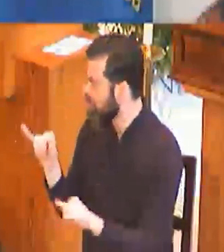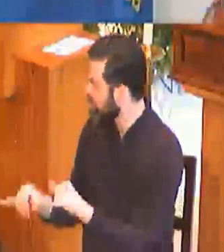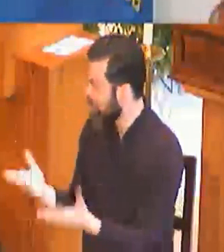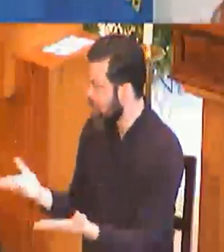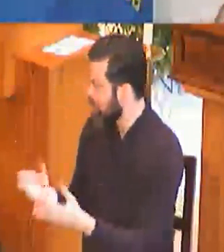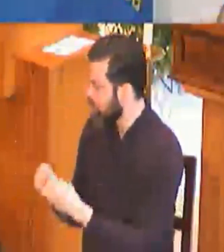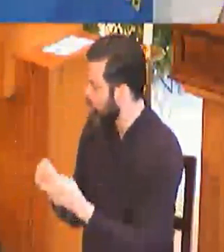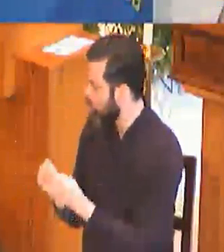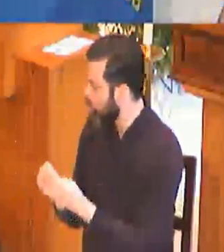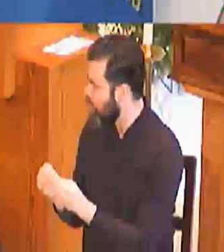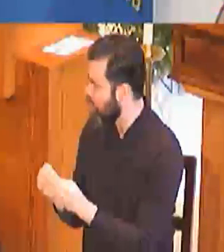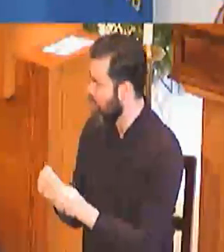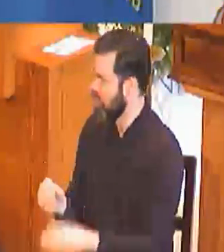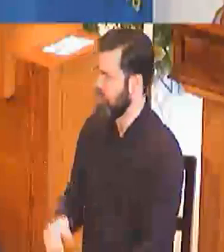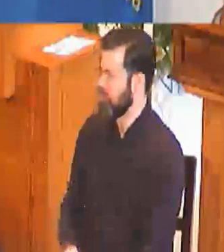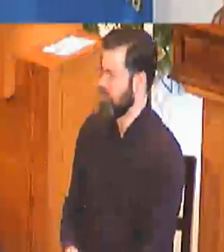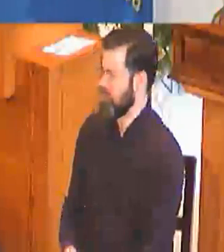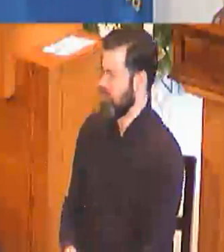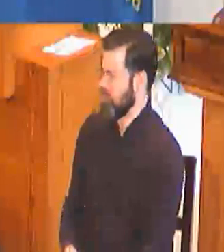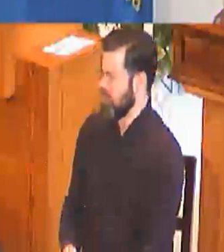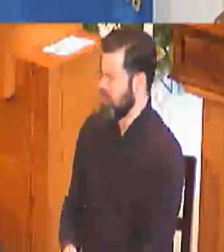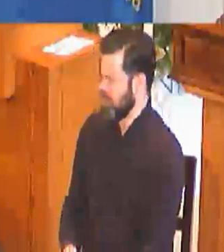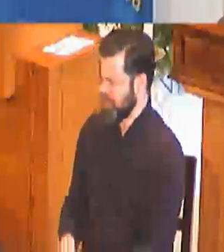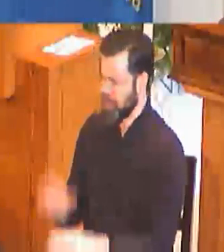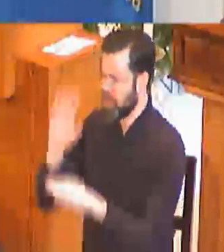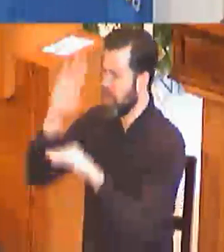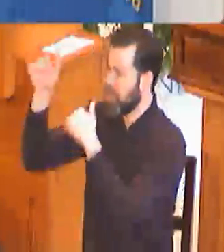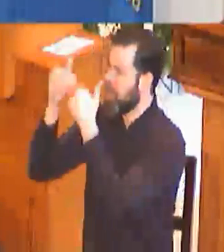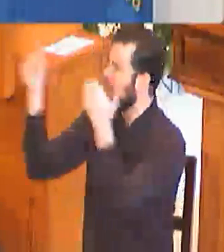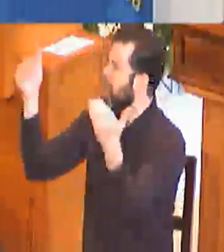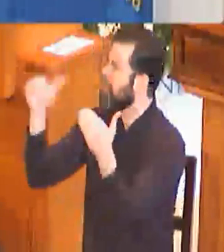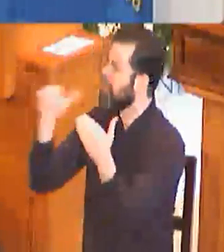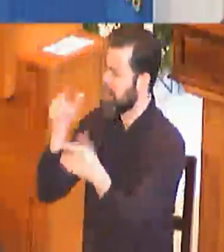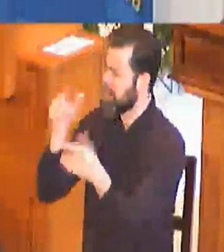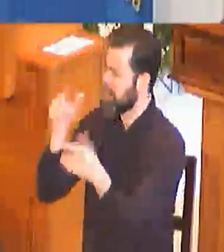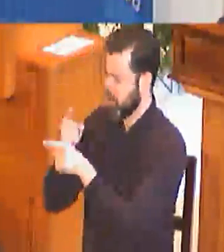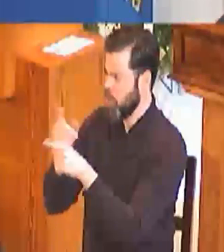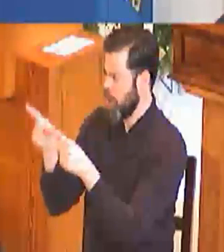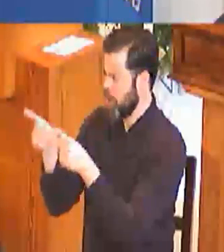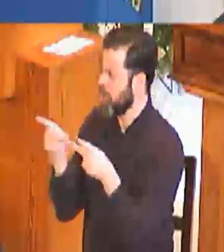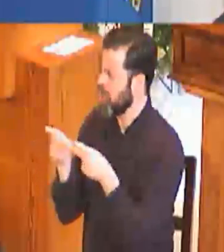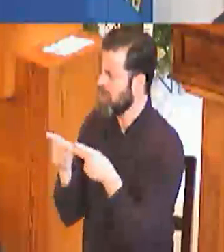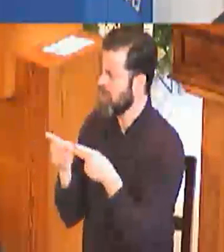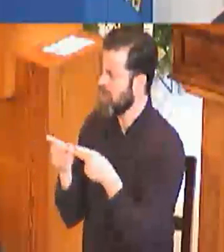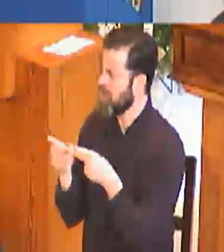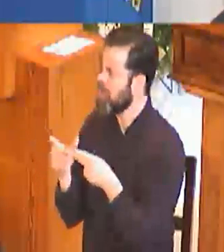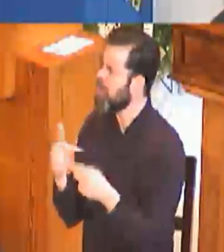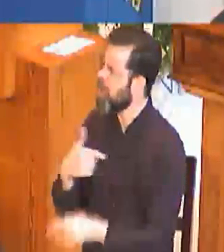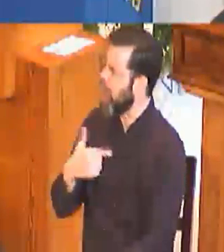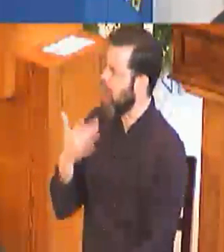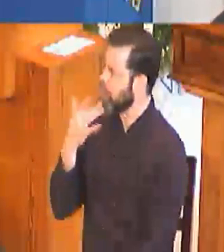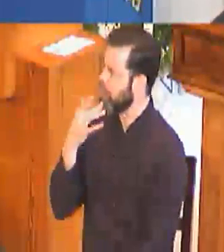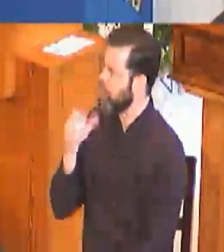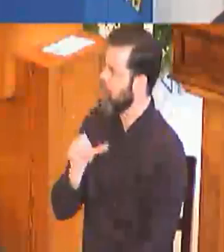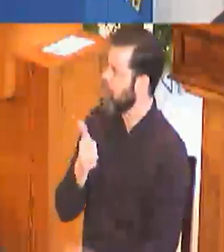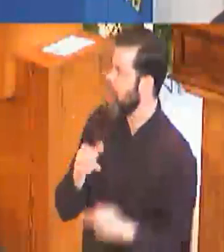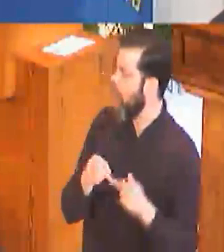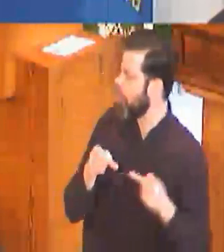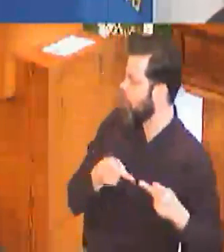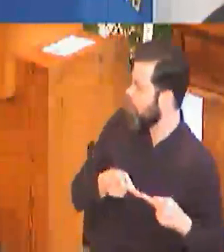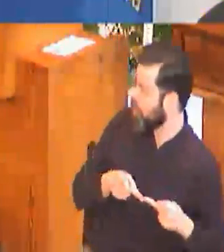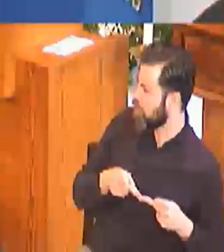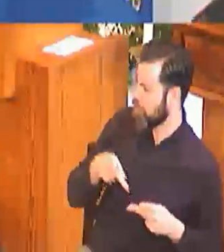I don't belong in heaven, see? I want to go to the other place. Pip's